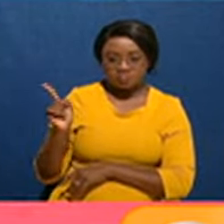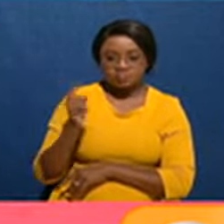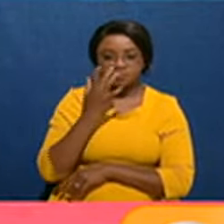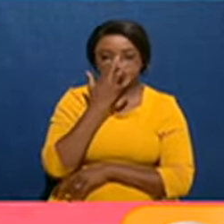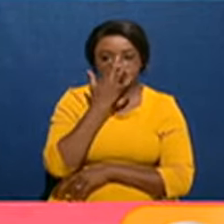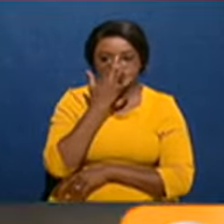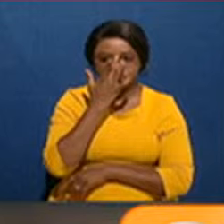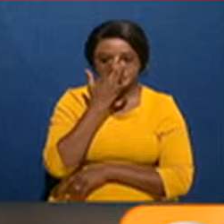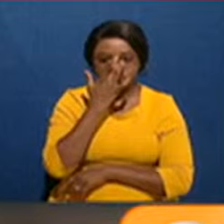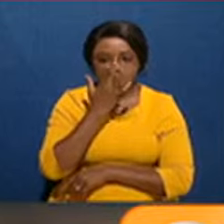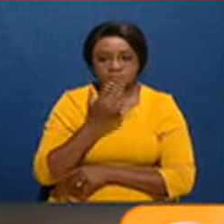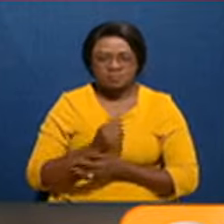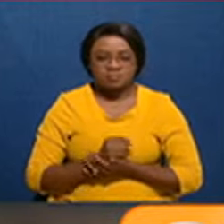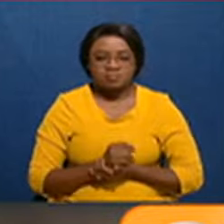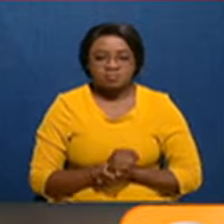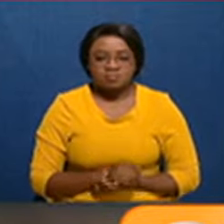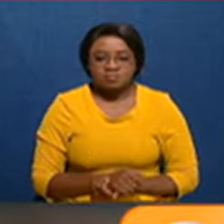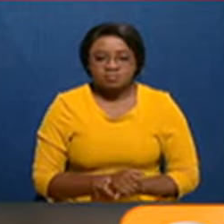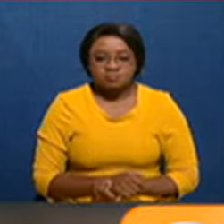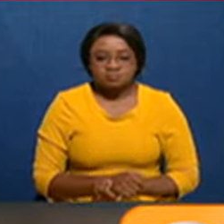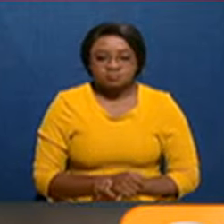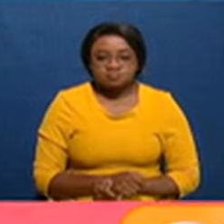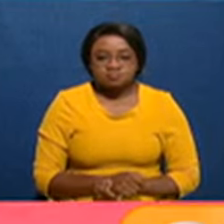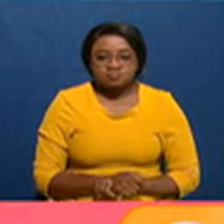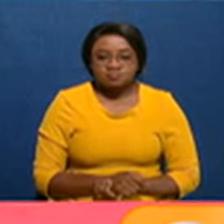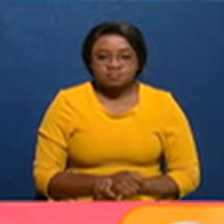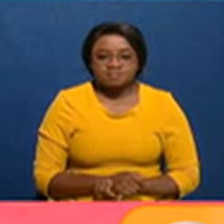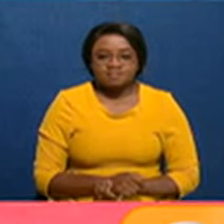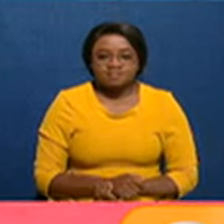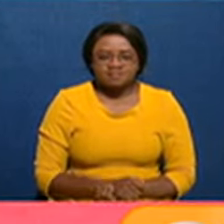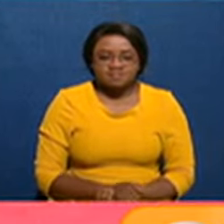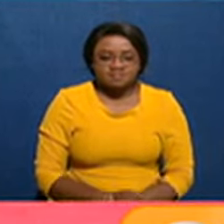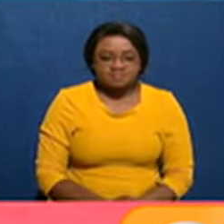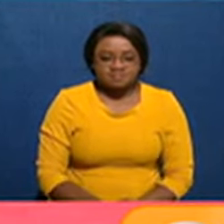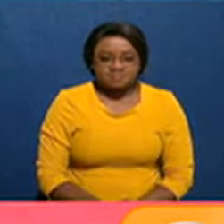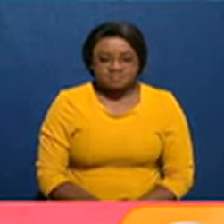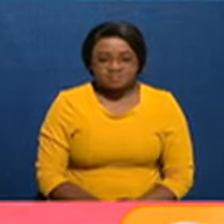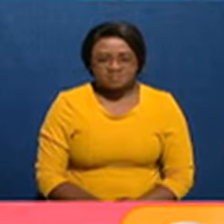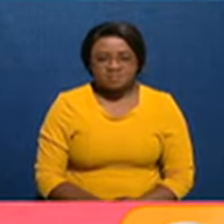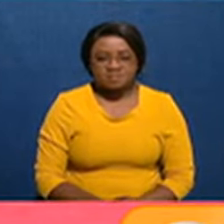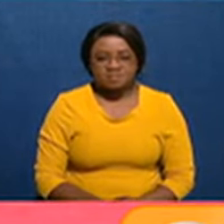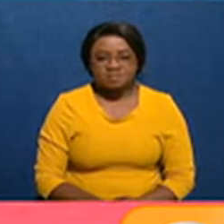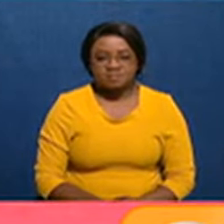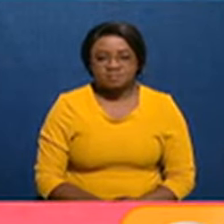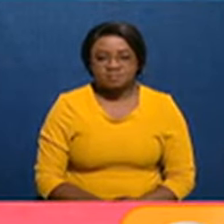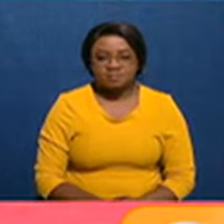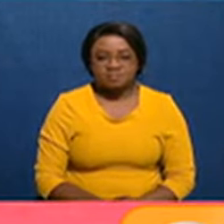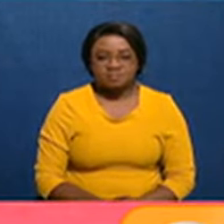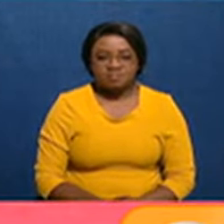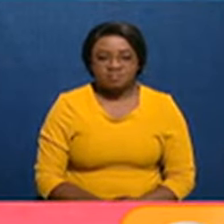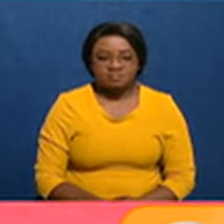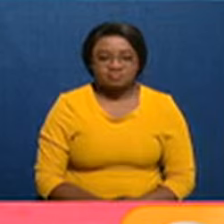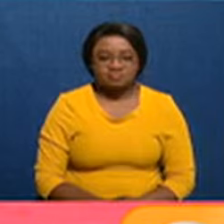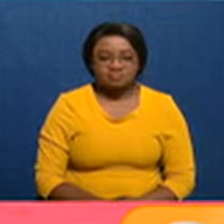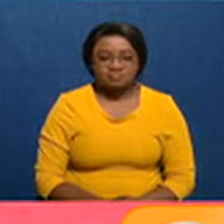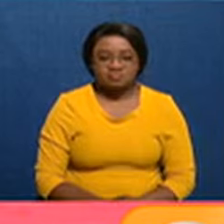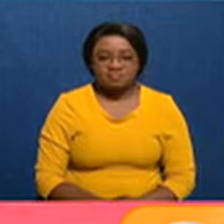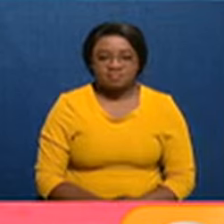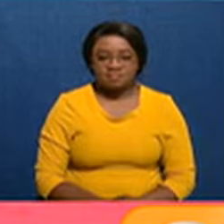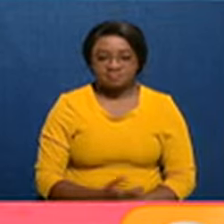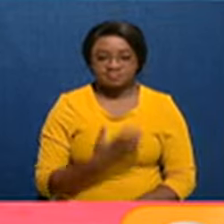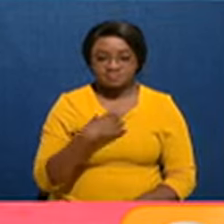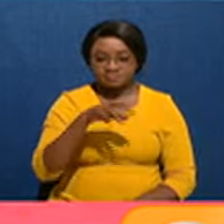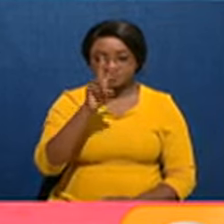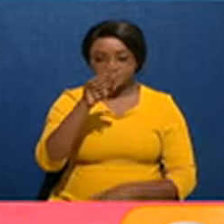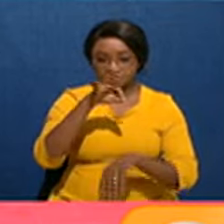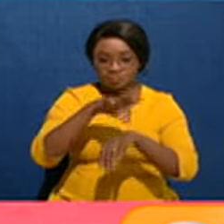Thank you for your time. Thank you for having me. First question to you, lady and gentlemen, and you have 2 minutes to